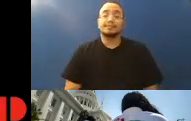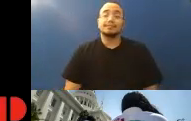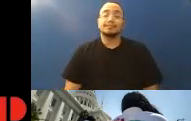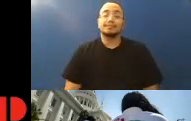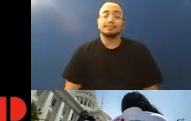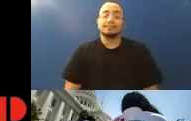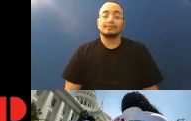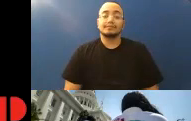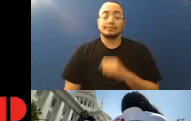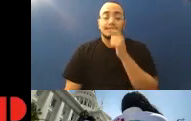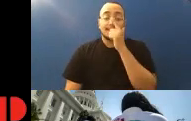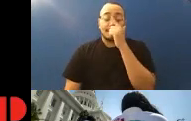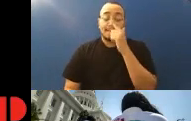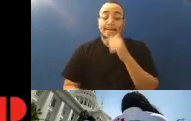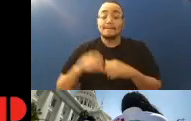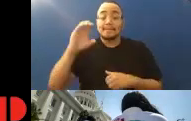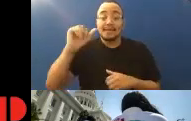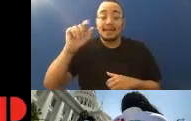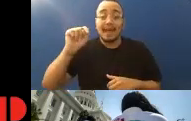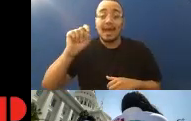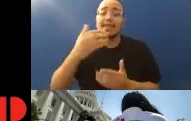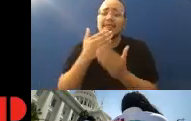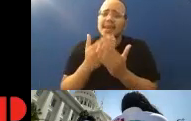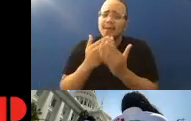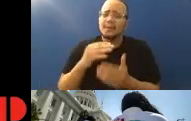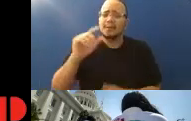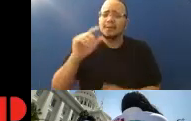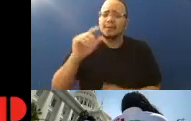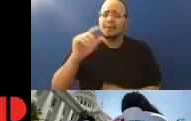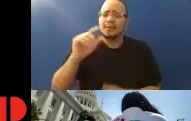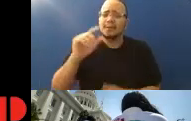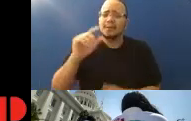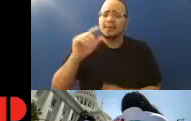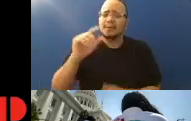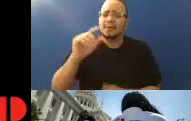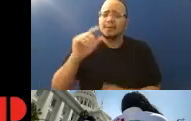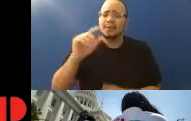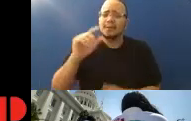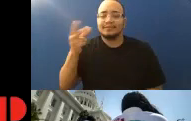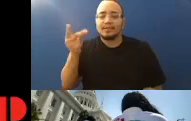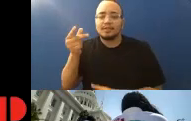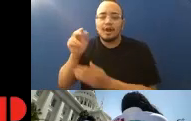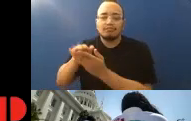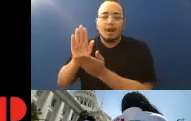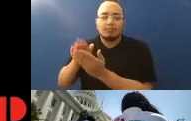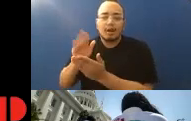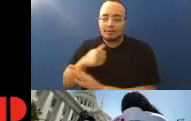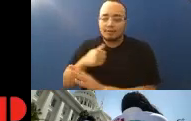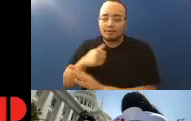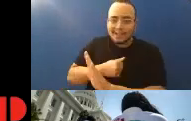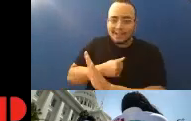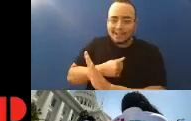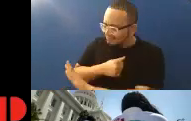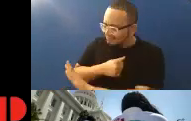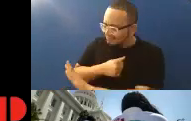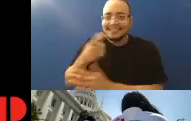Thank you, Tahita, for sharing. Sorry, y'all. Sorry. This is a problem with